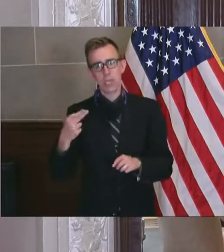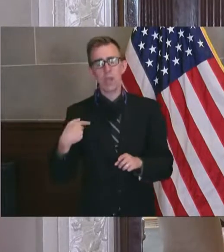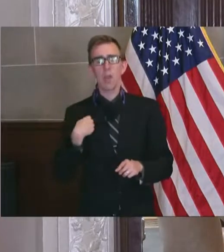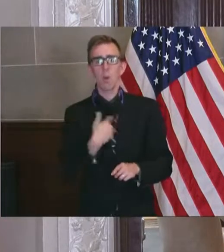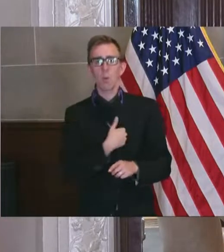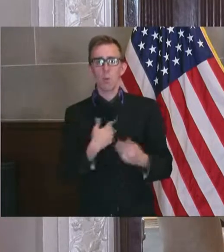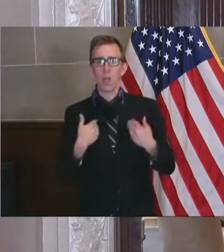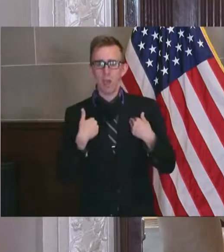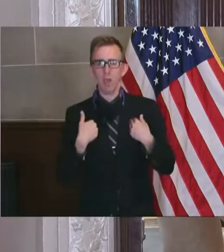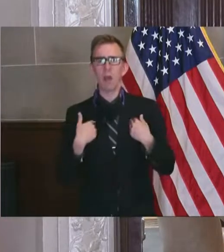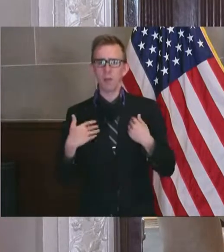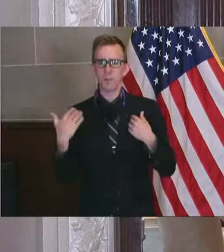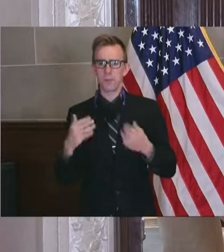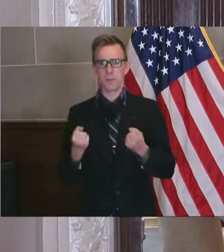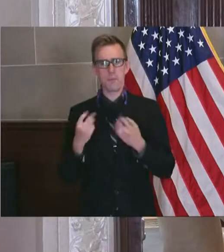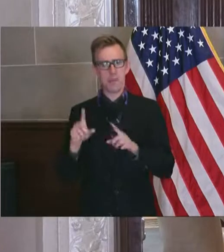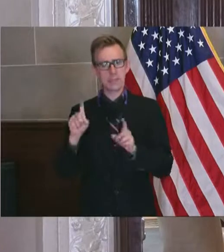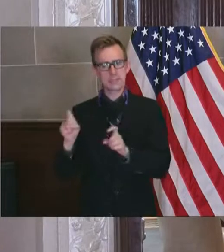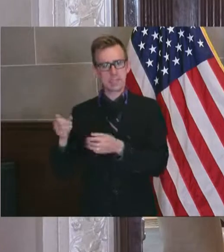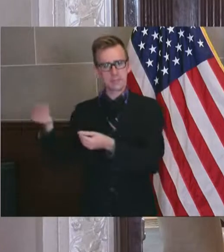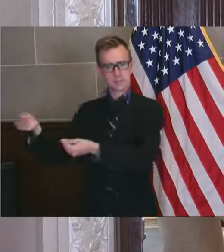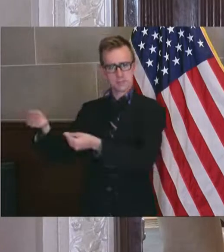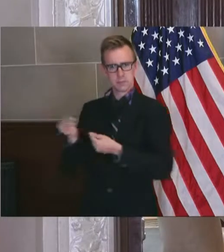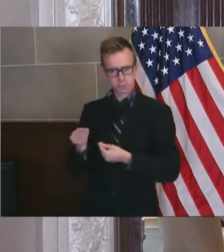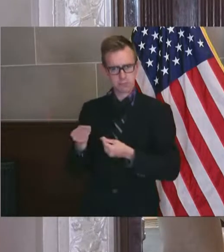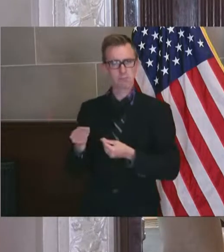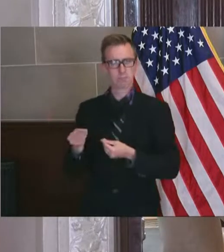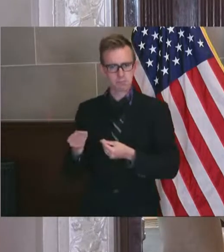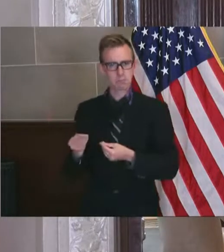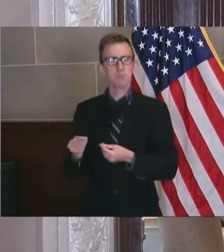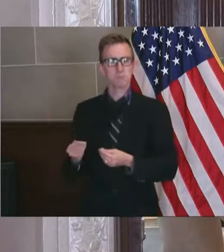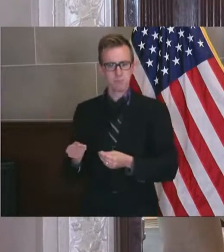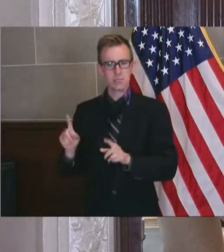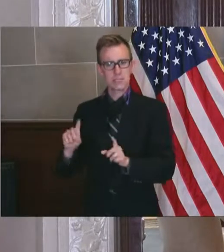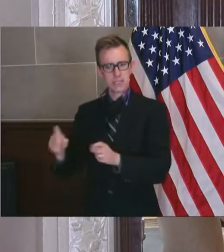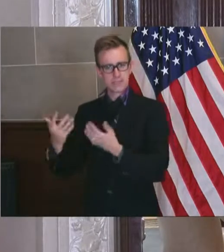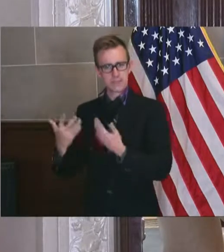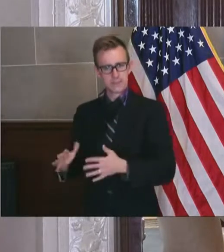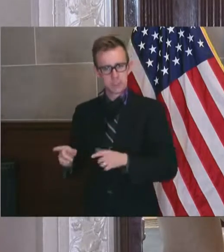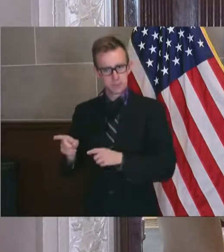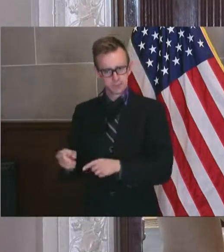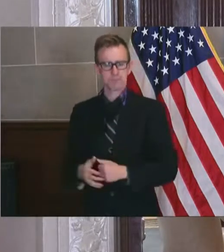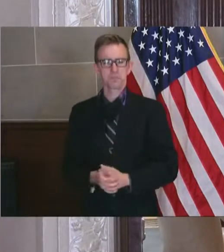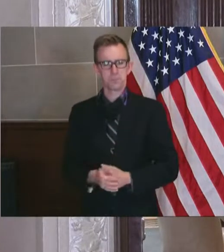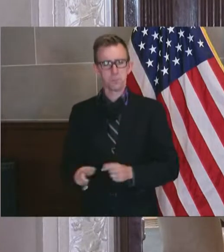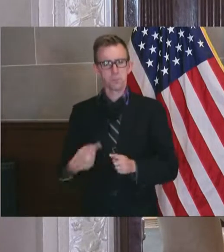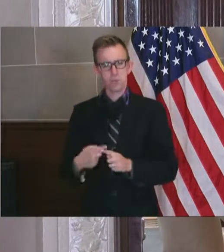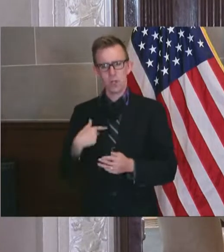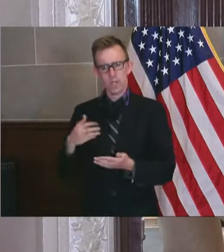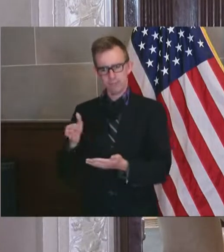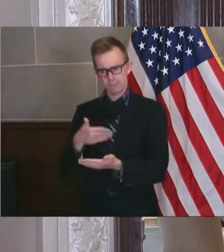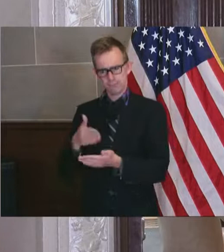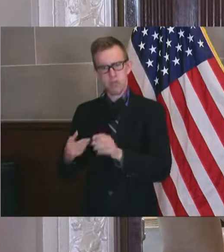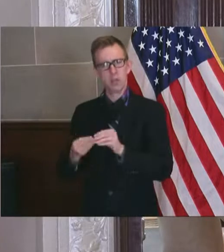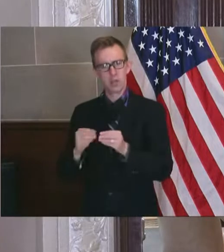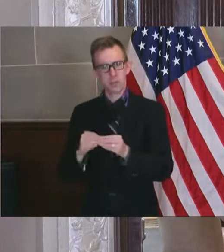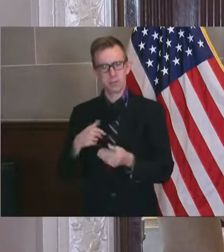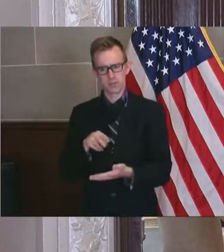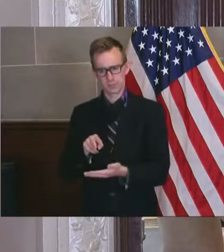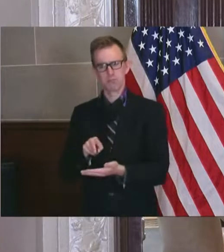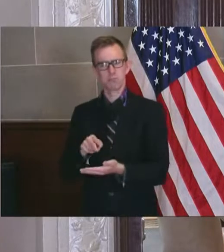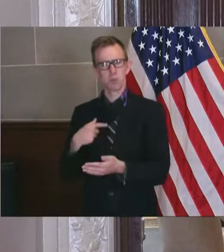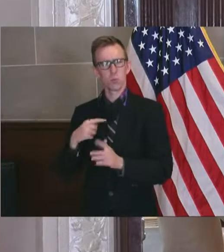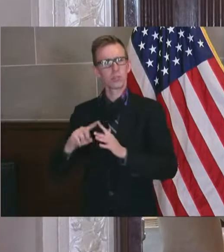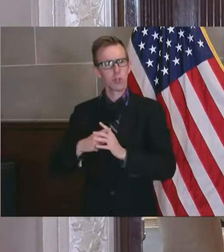had a tremendous amount of tests come in of testing. And when I looked at the numbers, I thought, we've started this